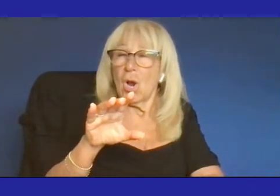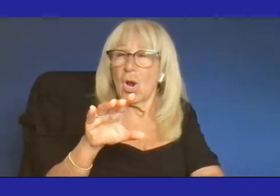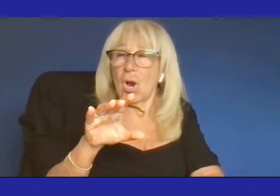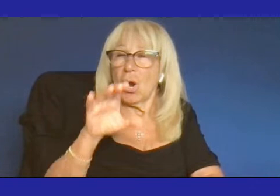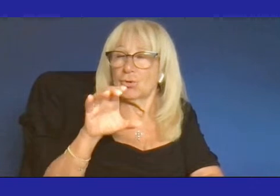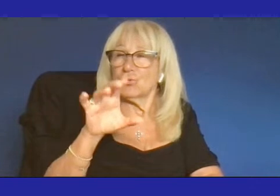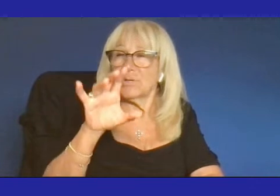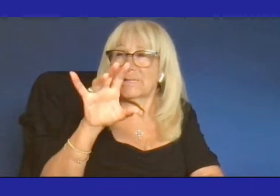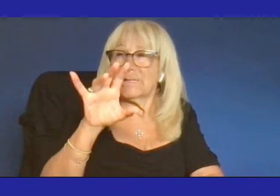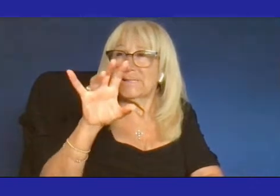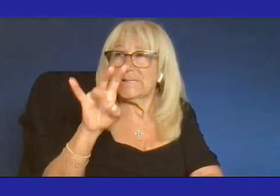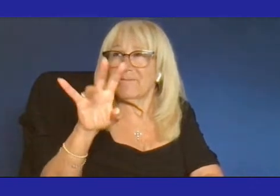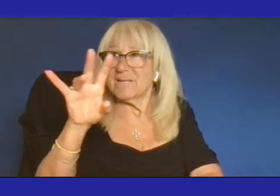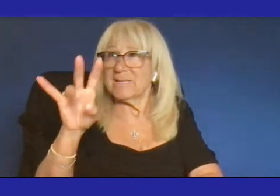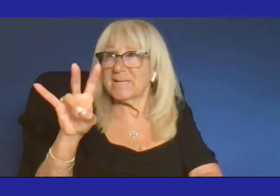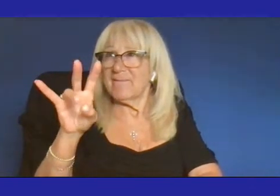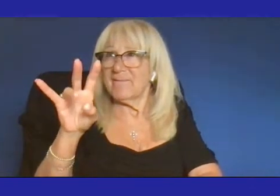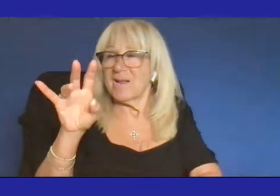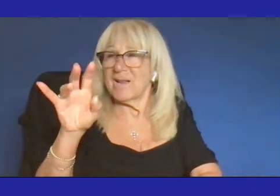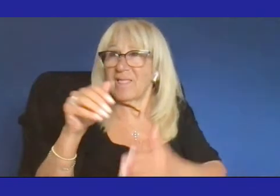$177,698. And now